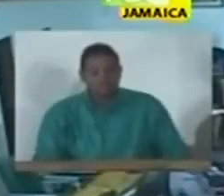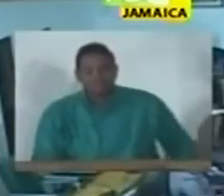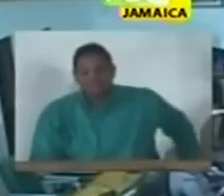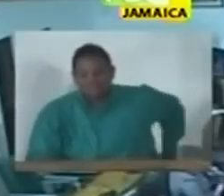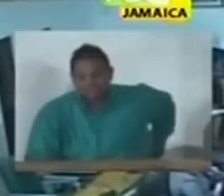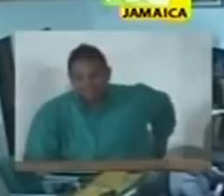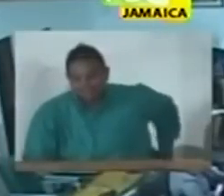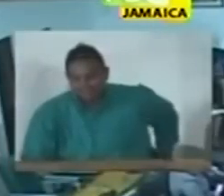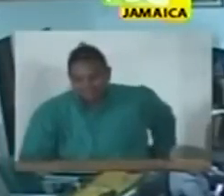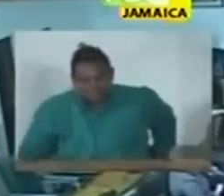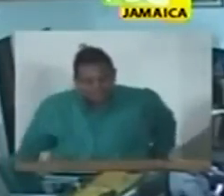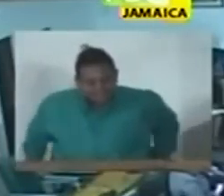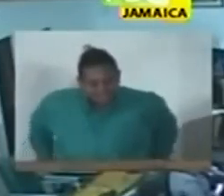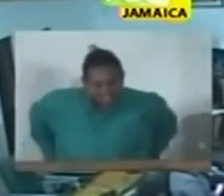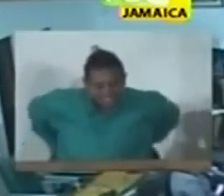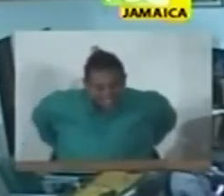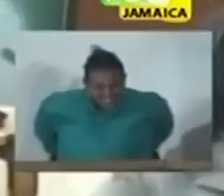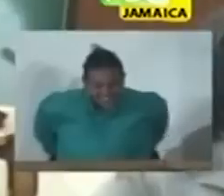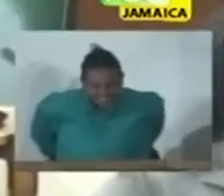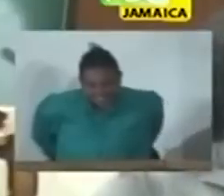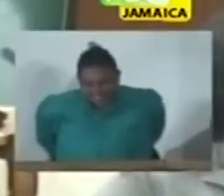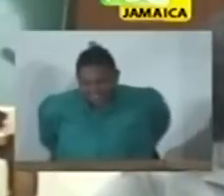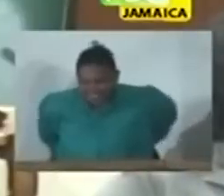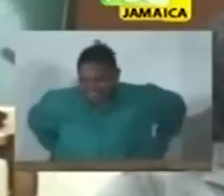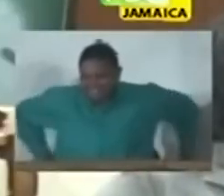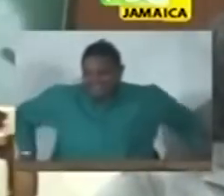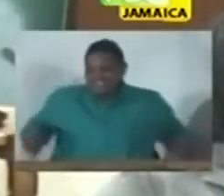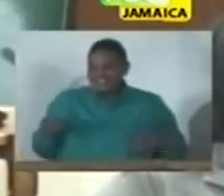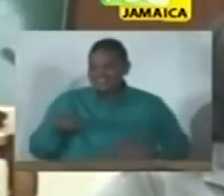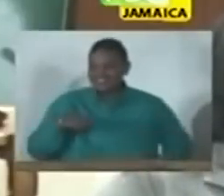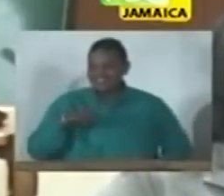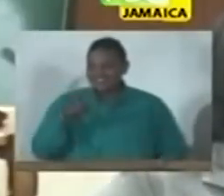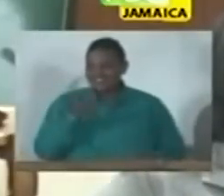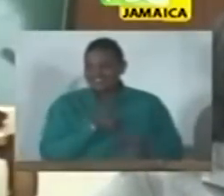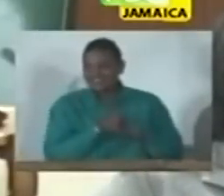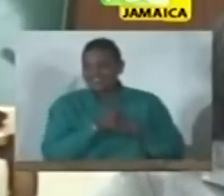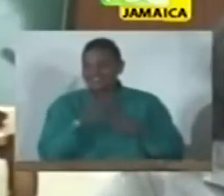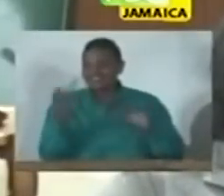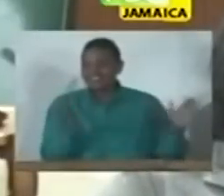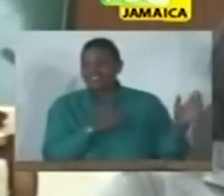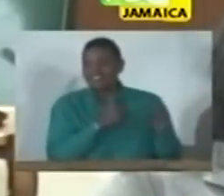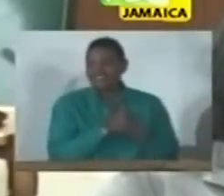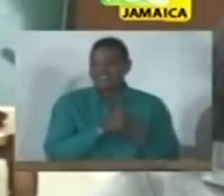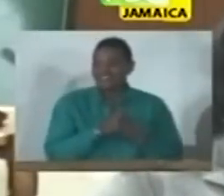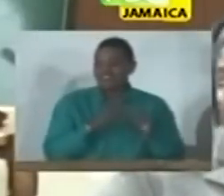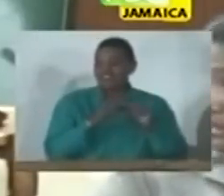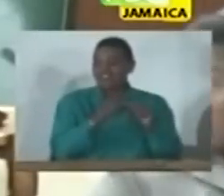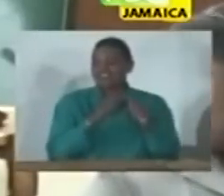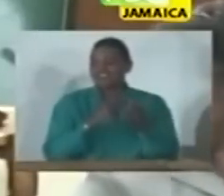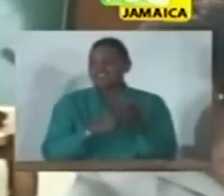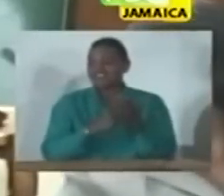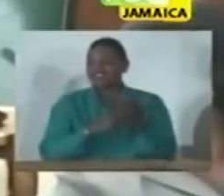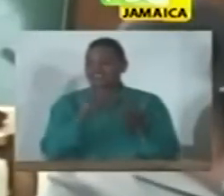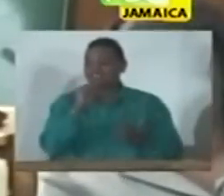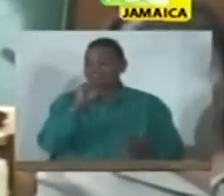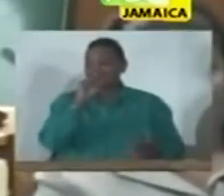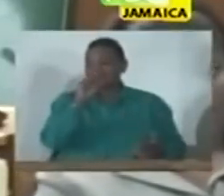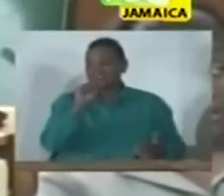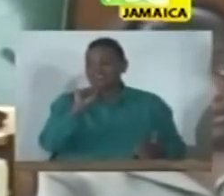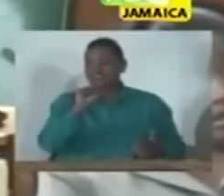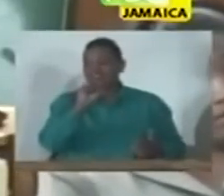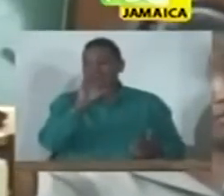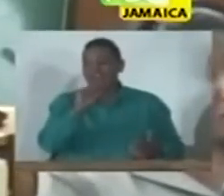Mr. President, it is intended today to continue the debates in respect of the Trusts Act